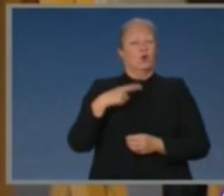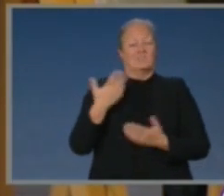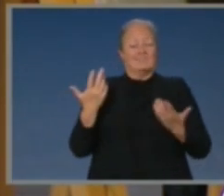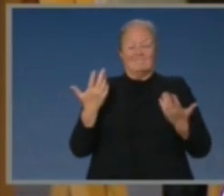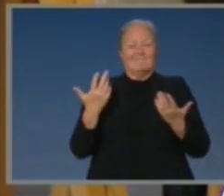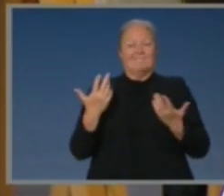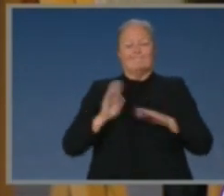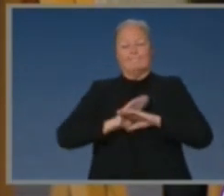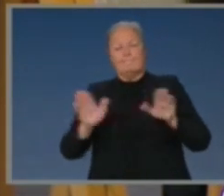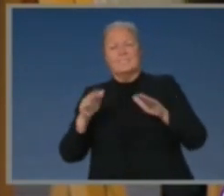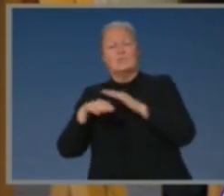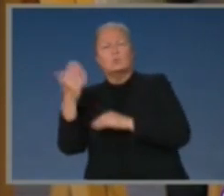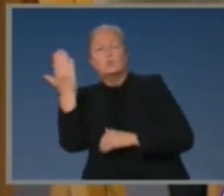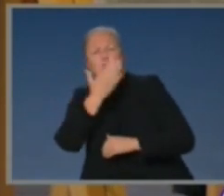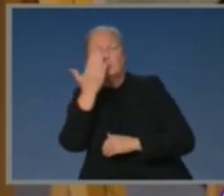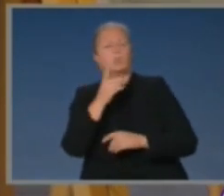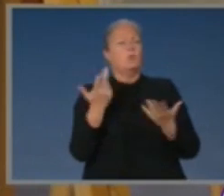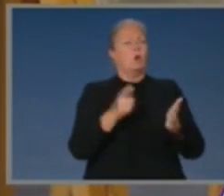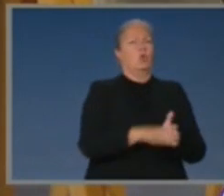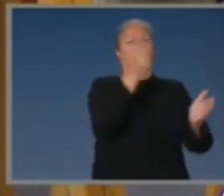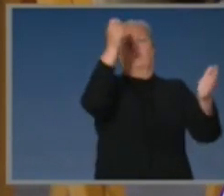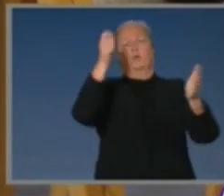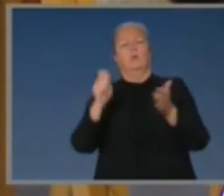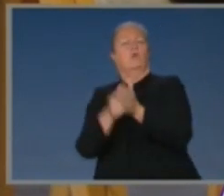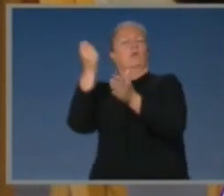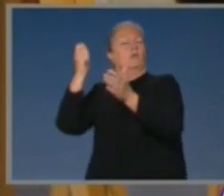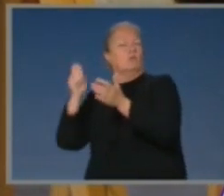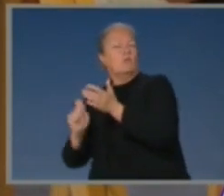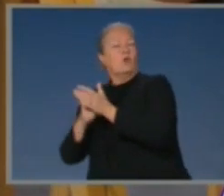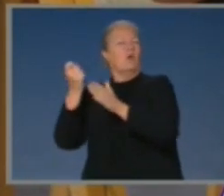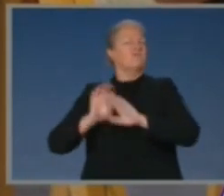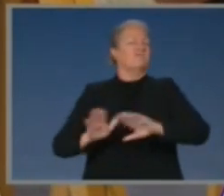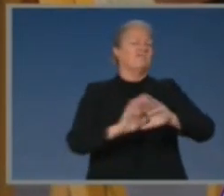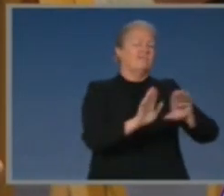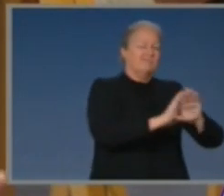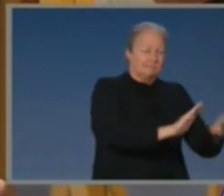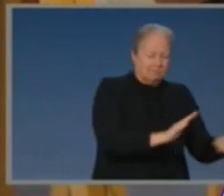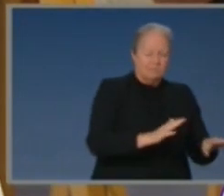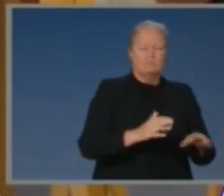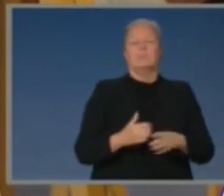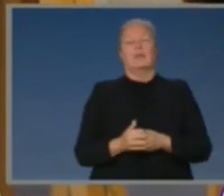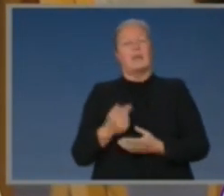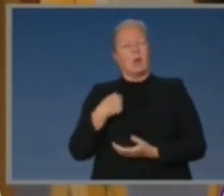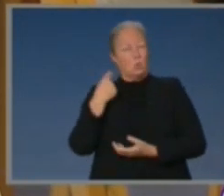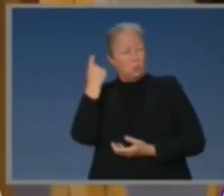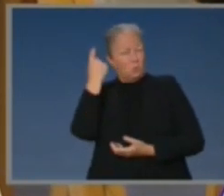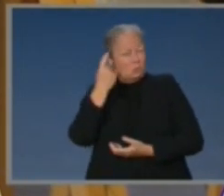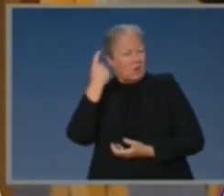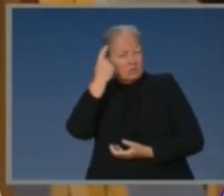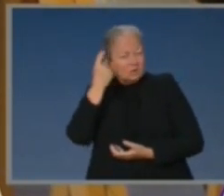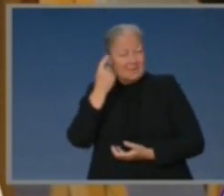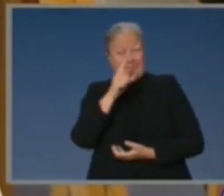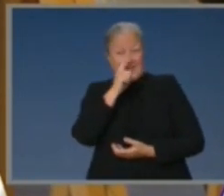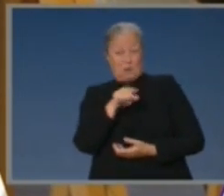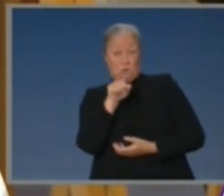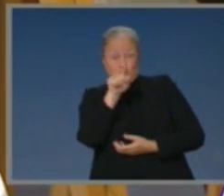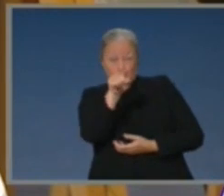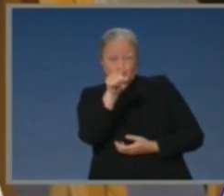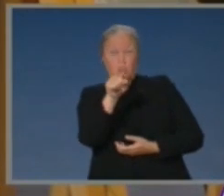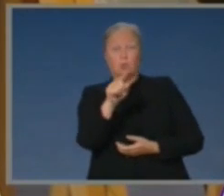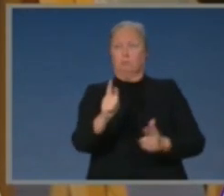schools. Within your own team, we saw that frustration on Sunday. Is there anything that you can do as Prime Minister, leader of